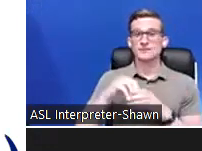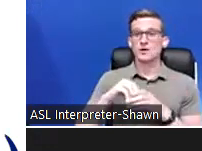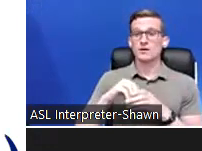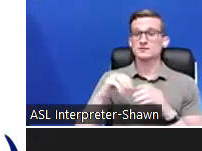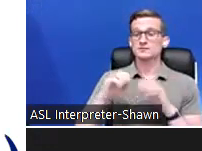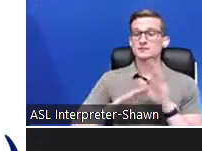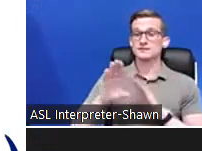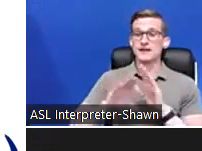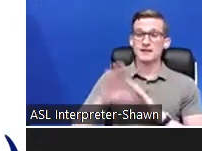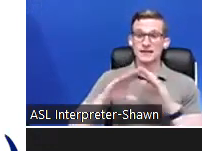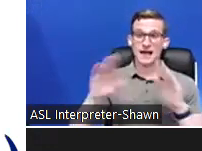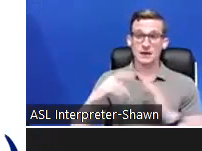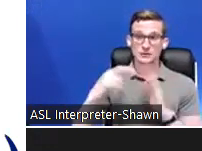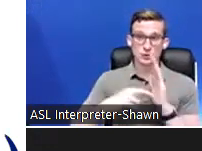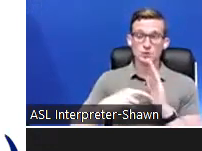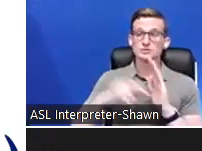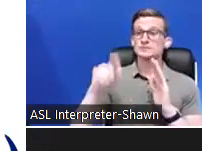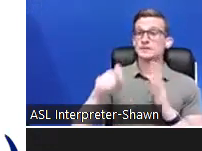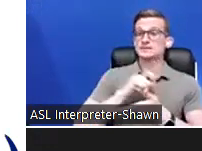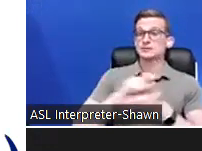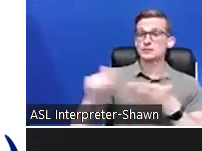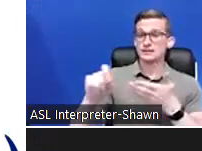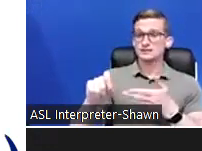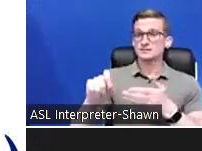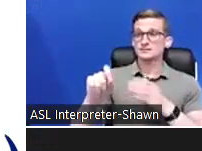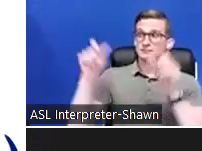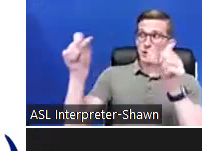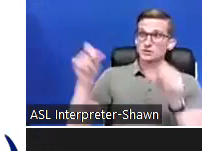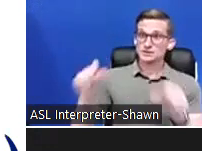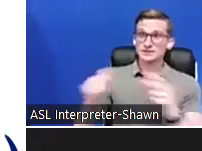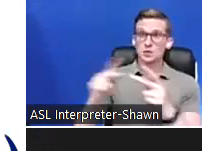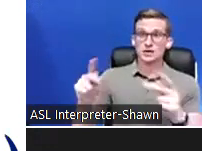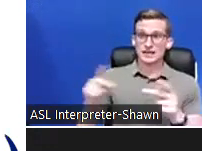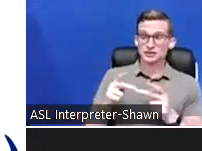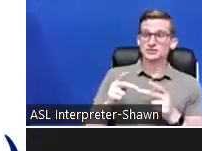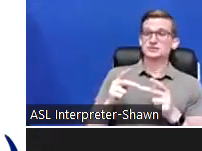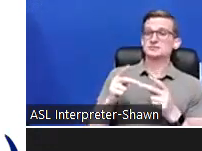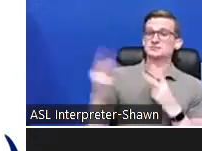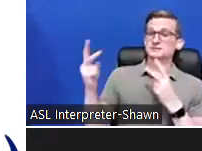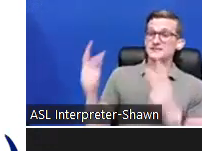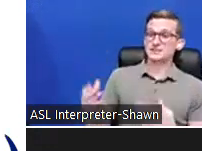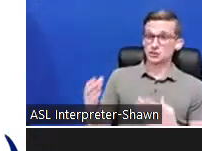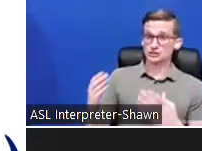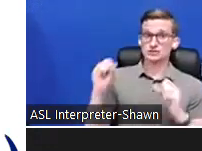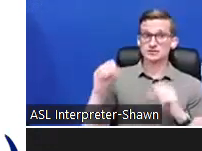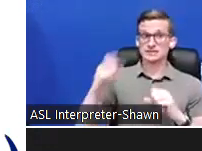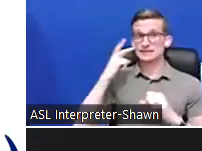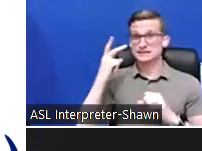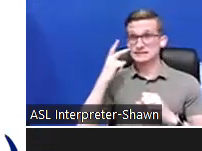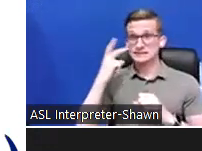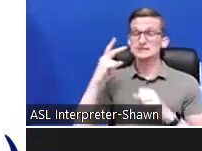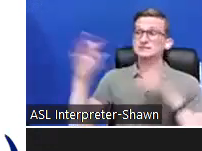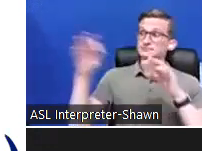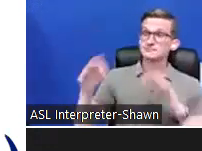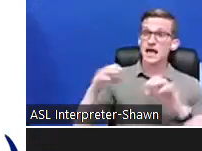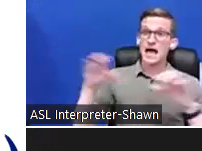placed in a location where they're available to individuals served and visitors. It must include actions that can be taken if rules are